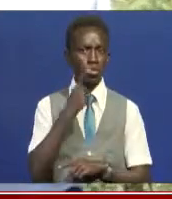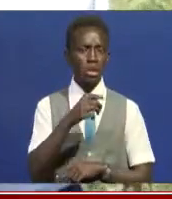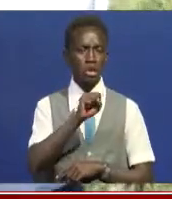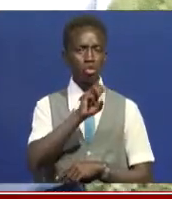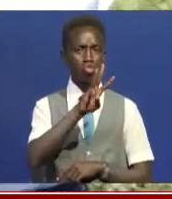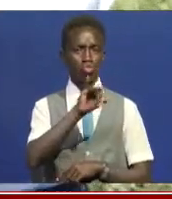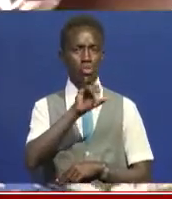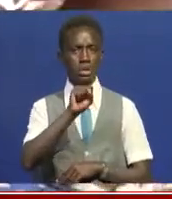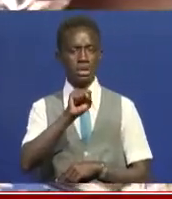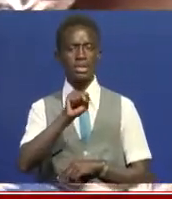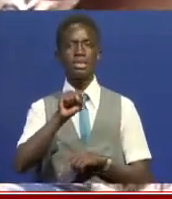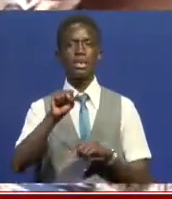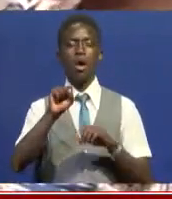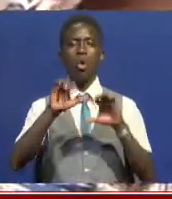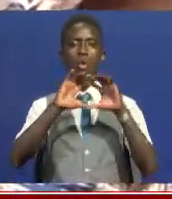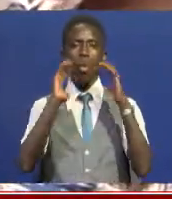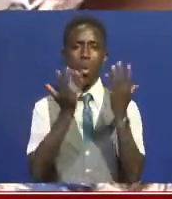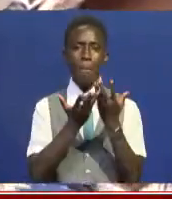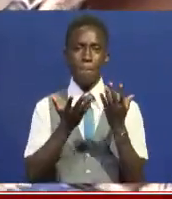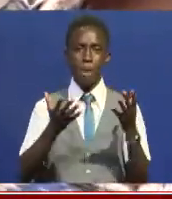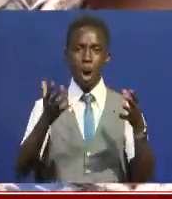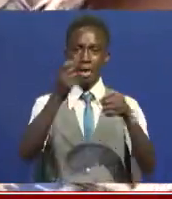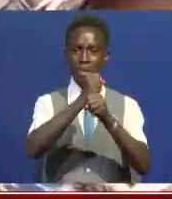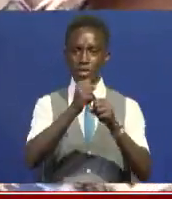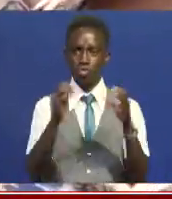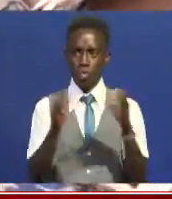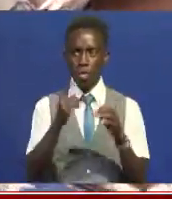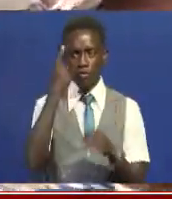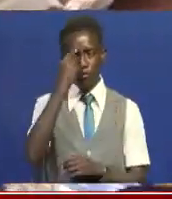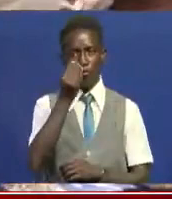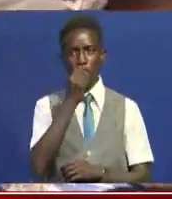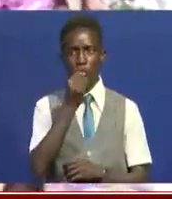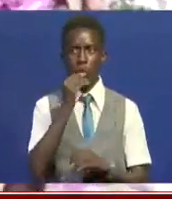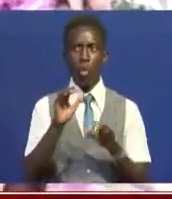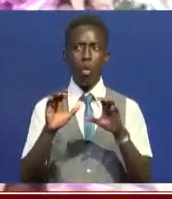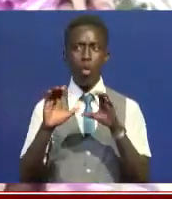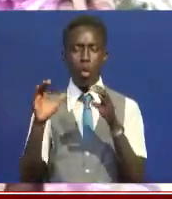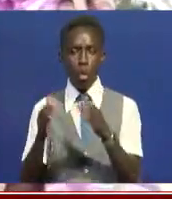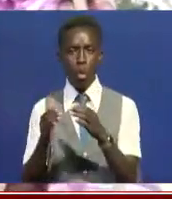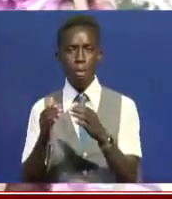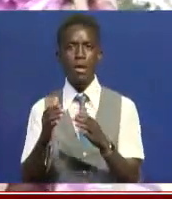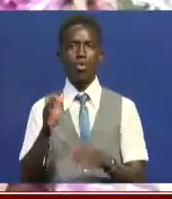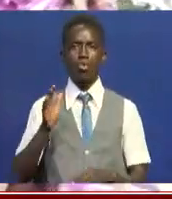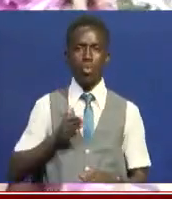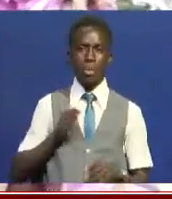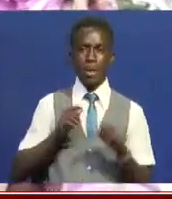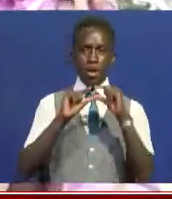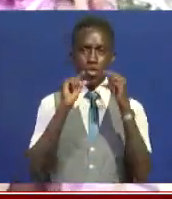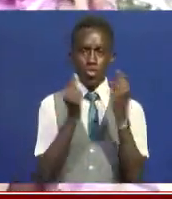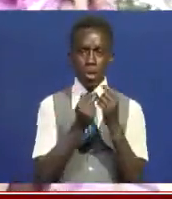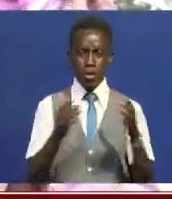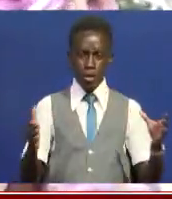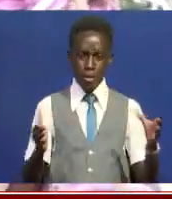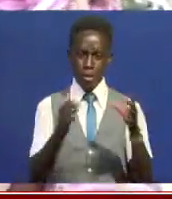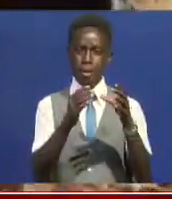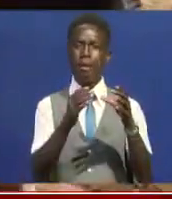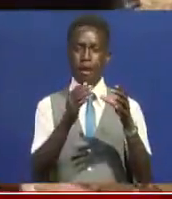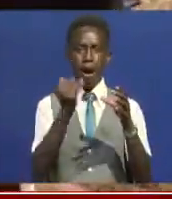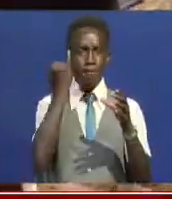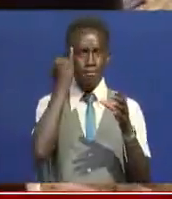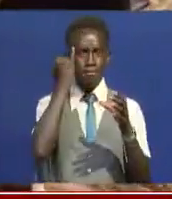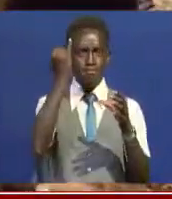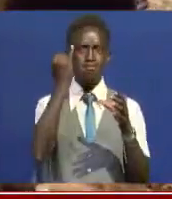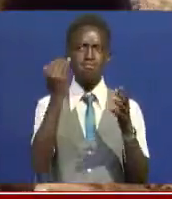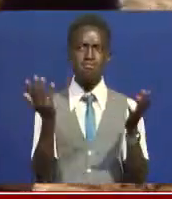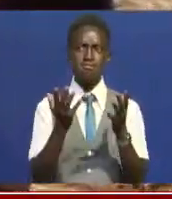Global Alliance for Improved Nutrition, community-based organizations and women groups to launch an initiative aimed at promoting indigenous